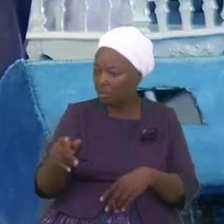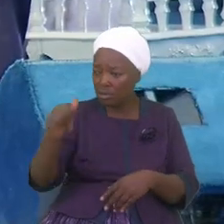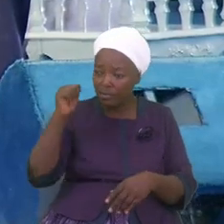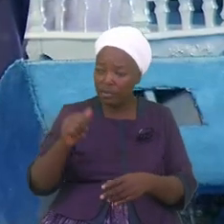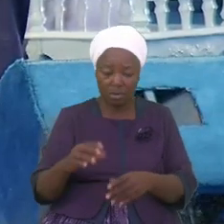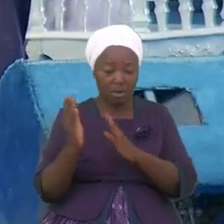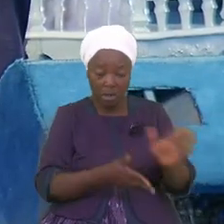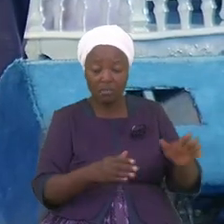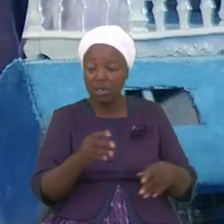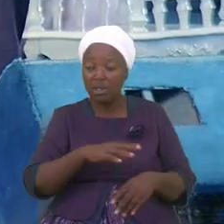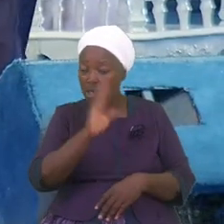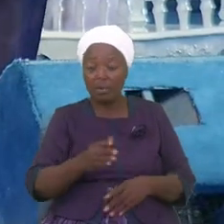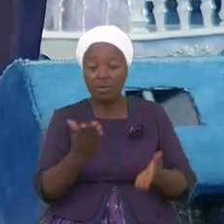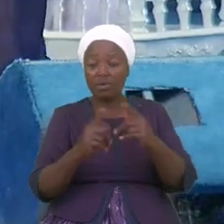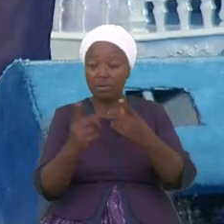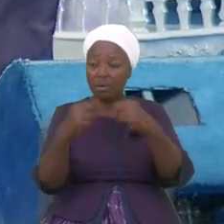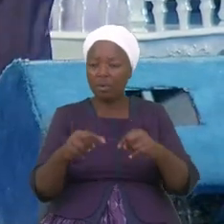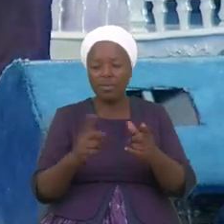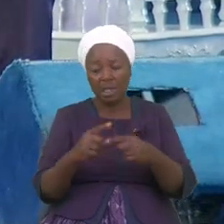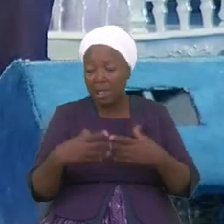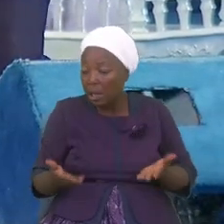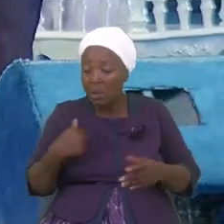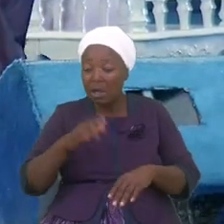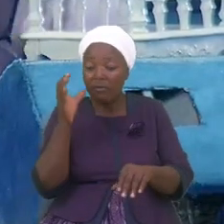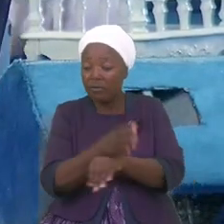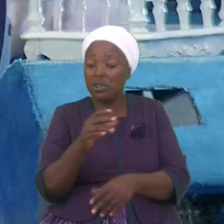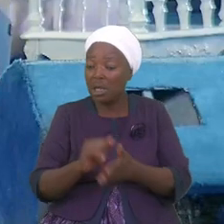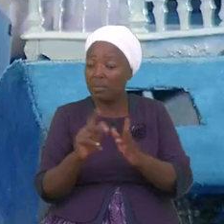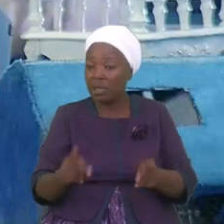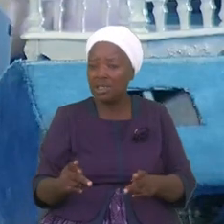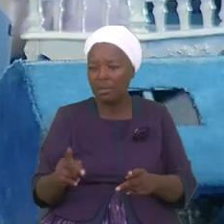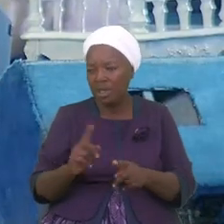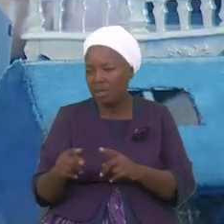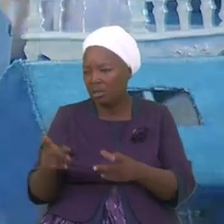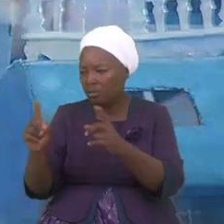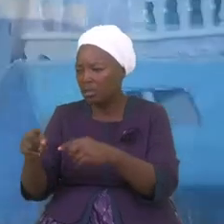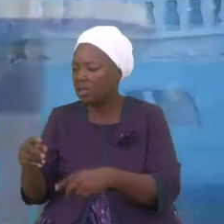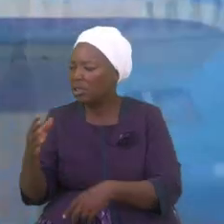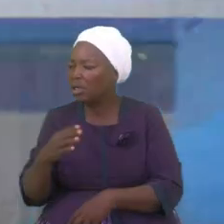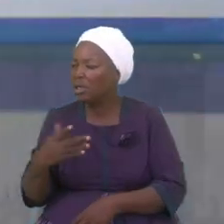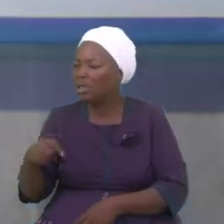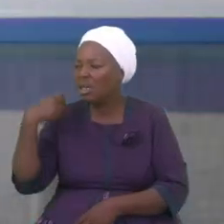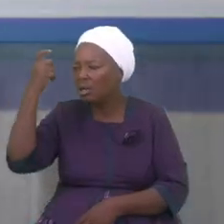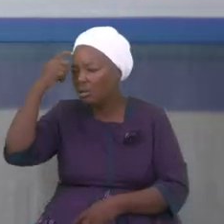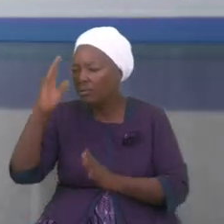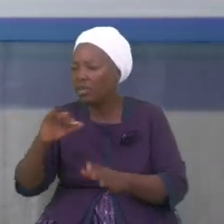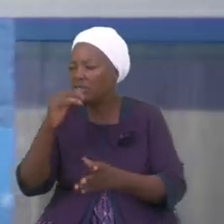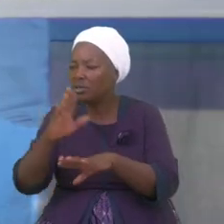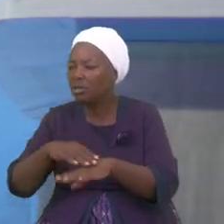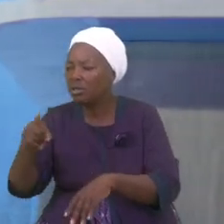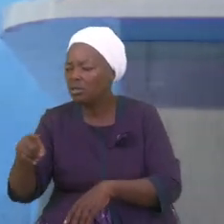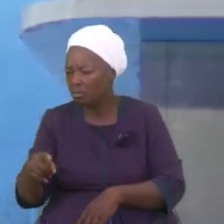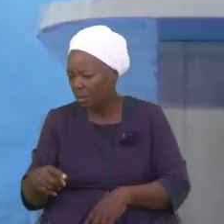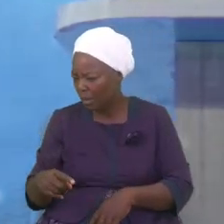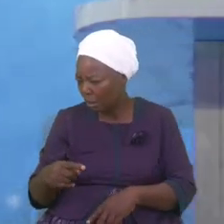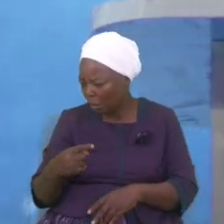and discuss with him or her. And then they send somebody to you and they say, the governor is calling you. Me? Are you sure?